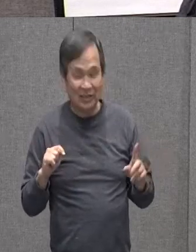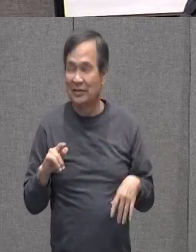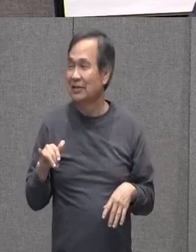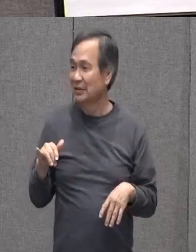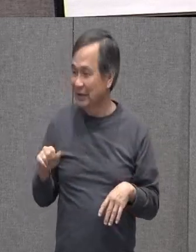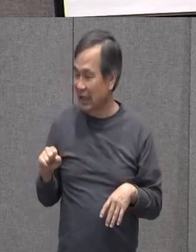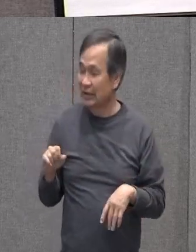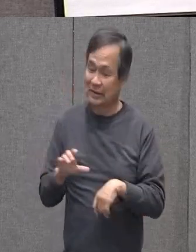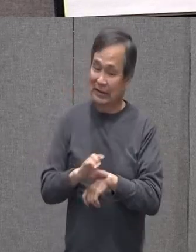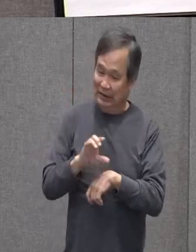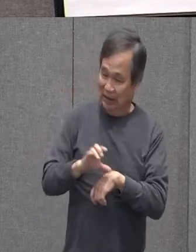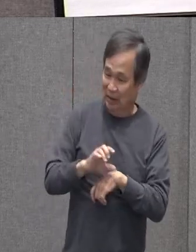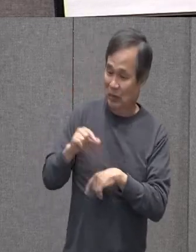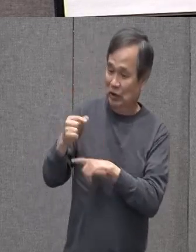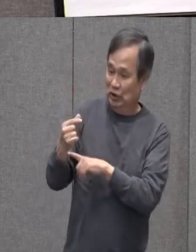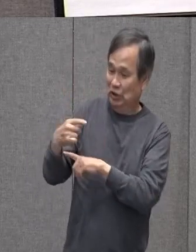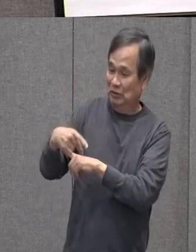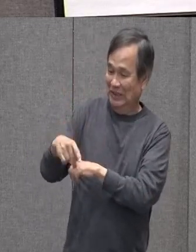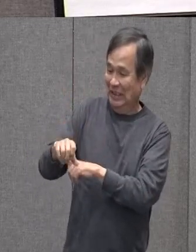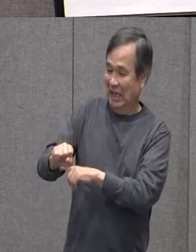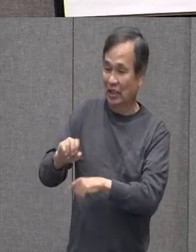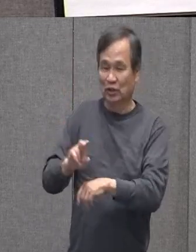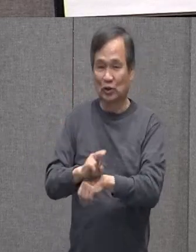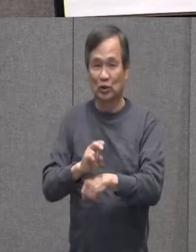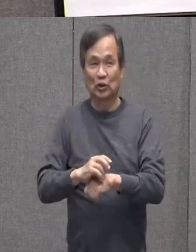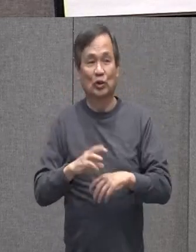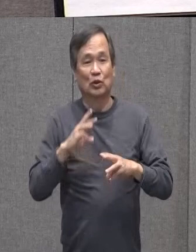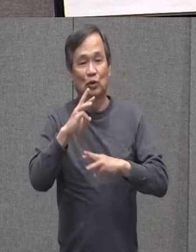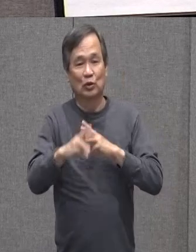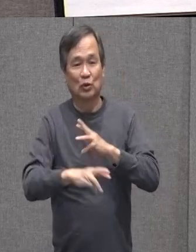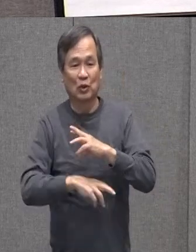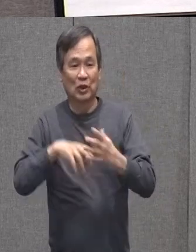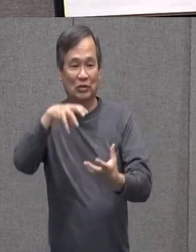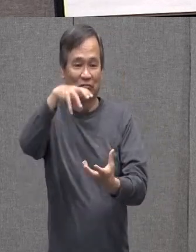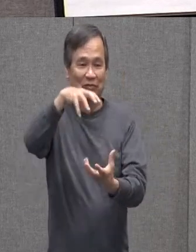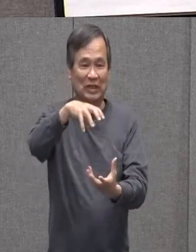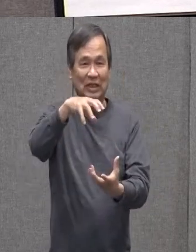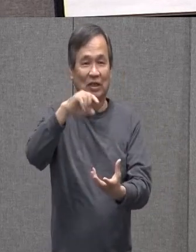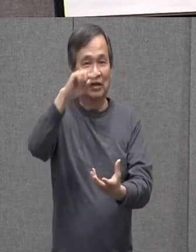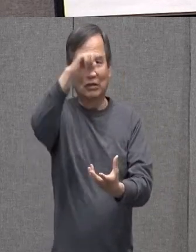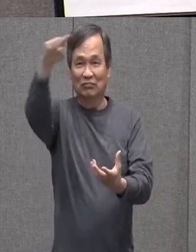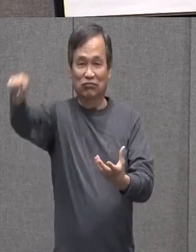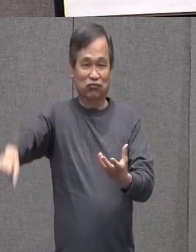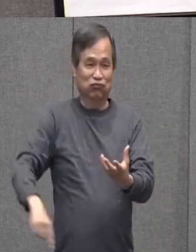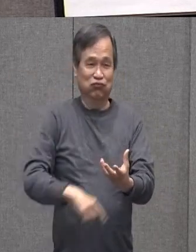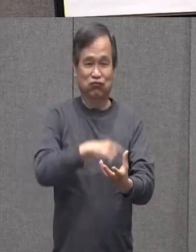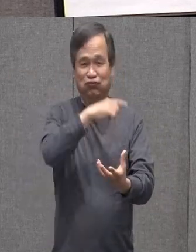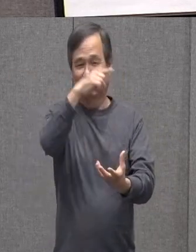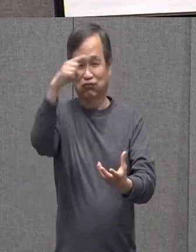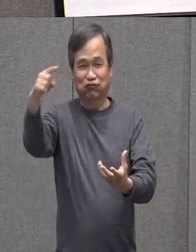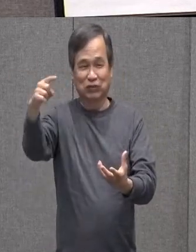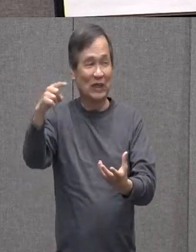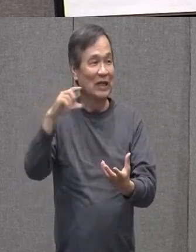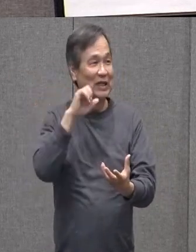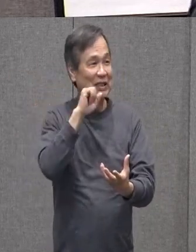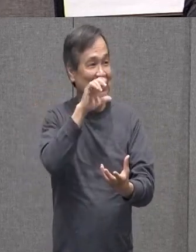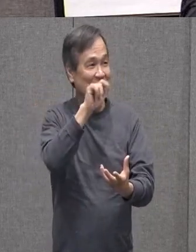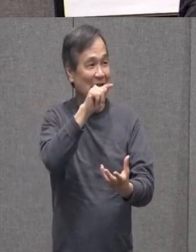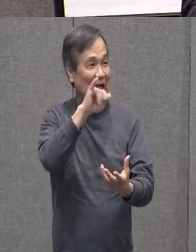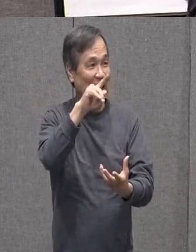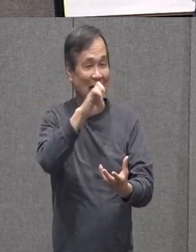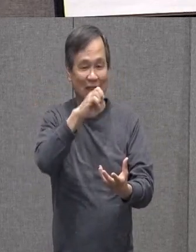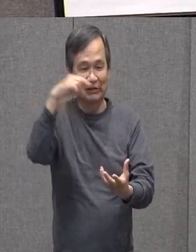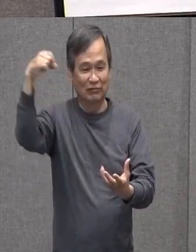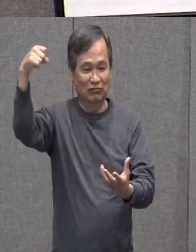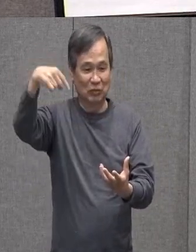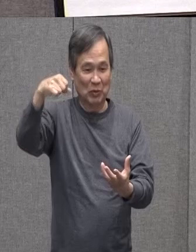a computer that uses the Global Positioning System satellites to help us Big words. know where we are on